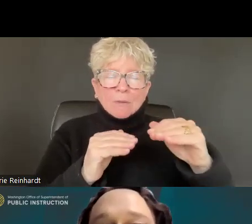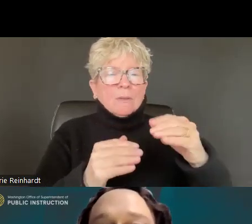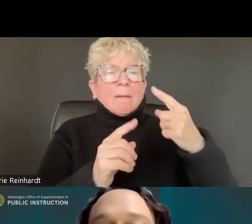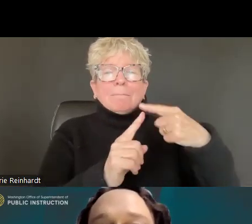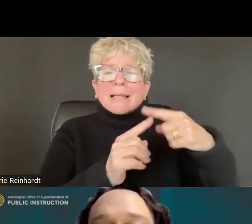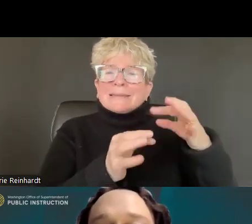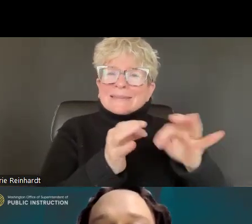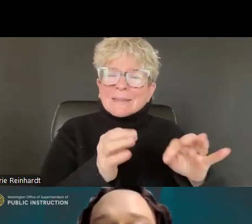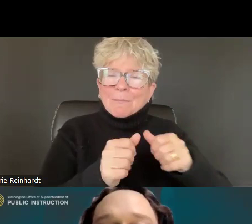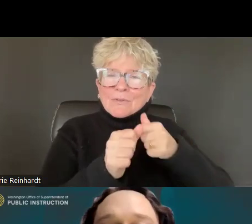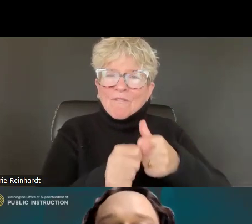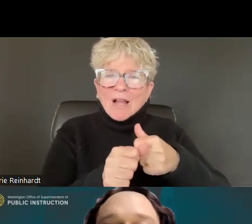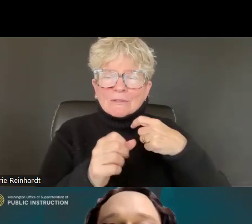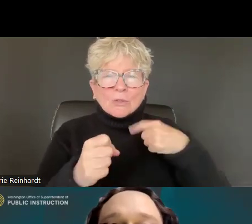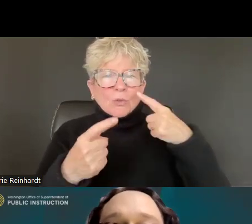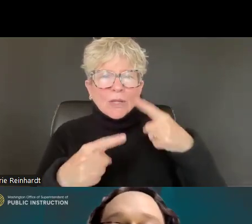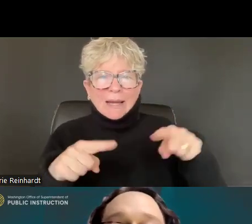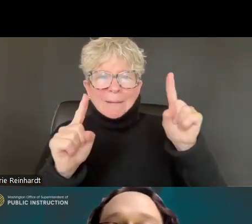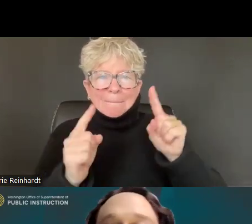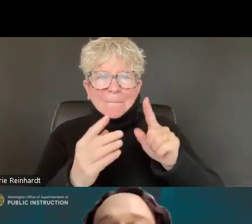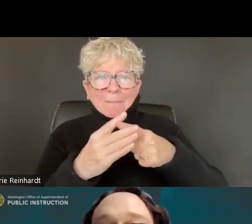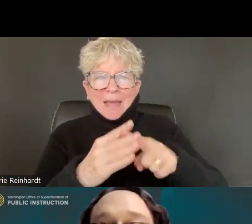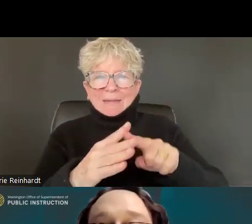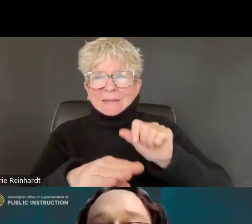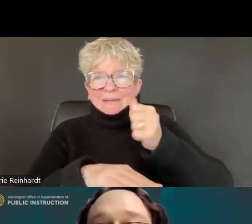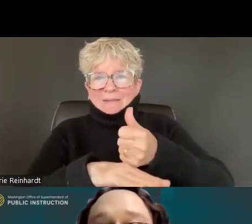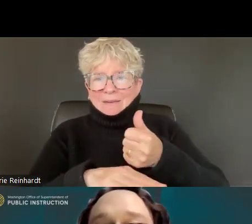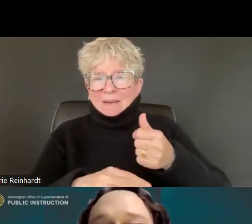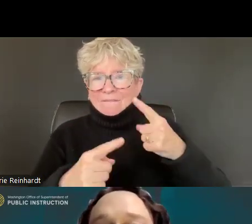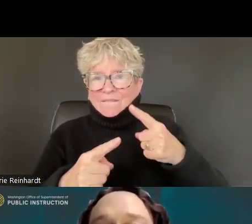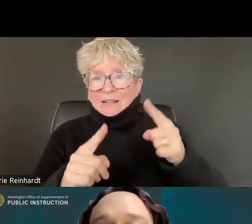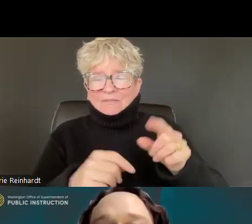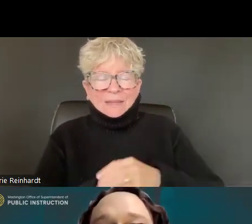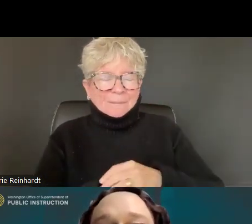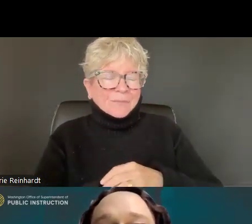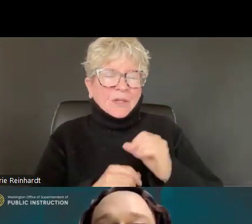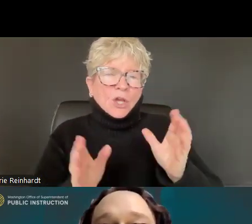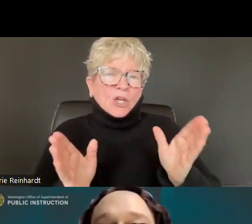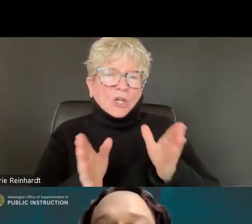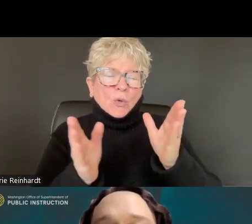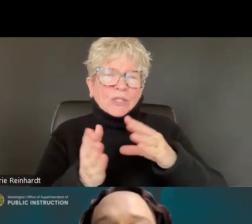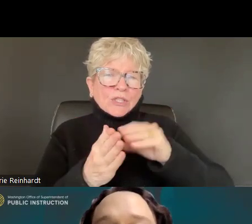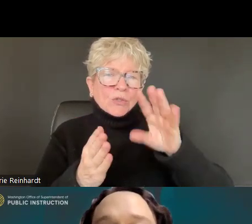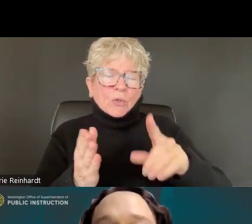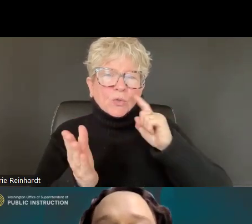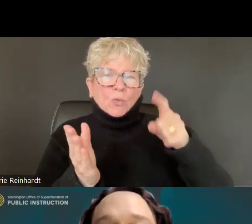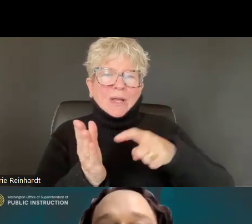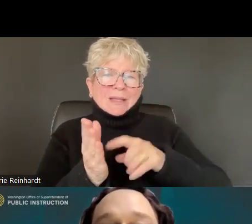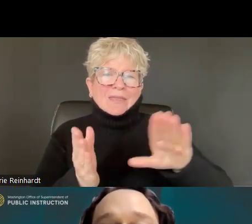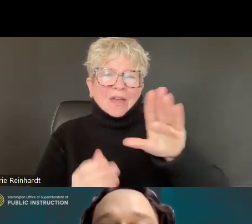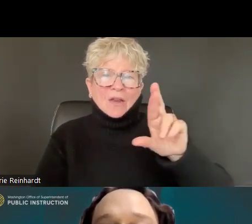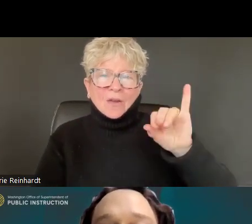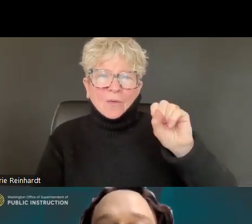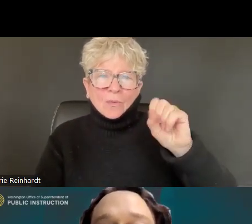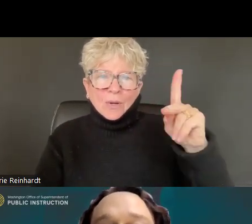can be integrated effectively. Mental health literacy instruction encourages students to recognize risk factors and